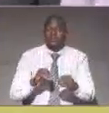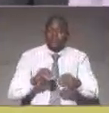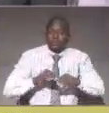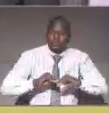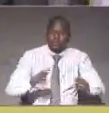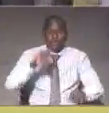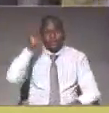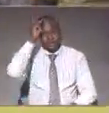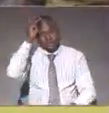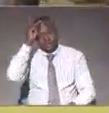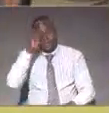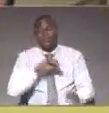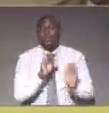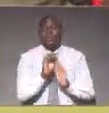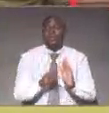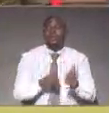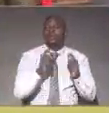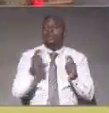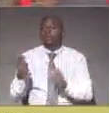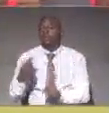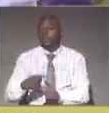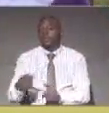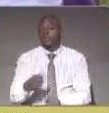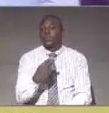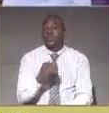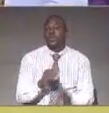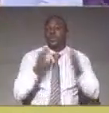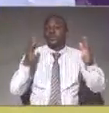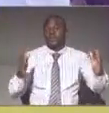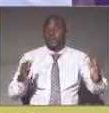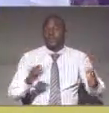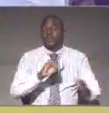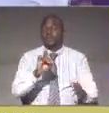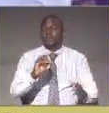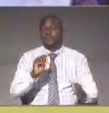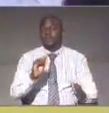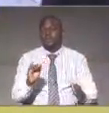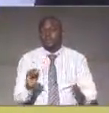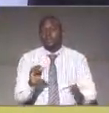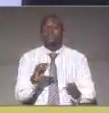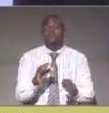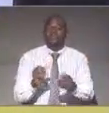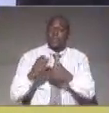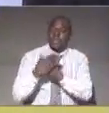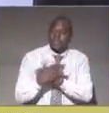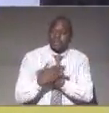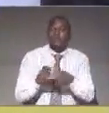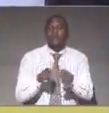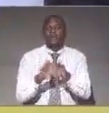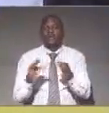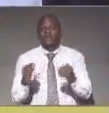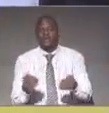skilling program that has been tested in Kampala to 20 zones of Uganda, where it will create industrial parks with